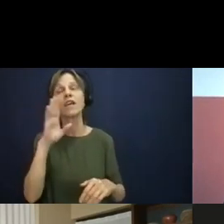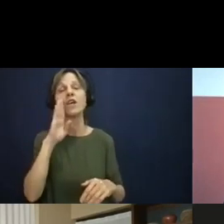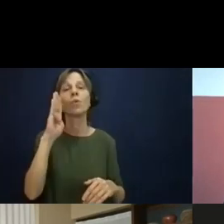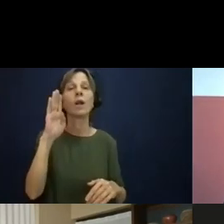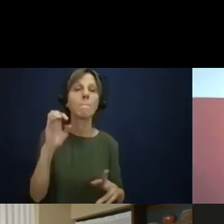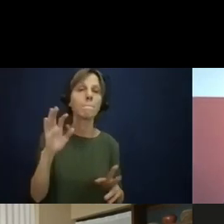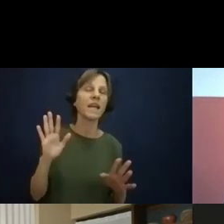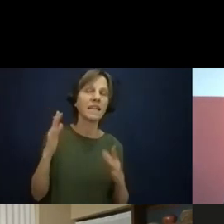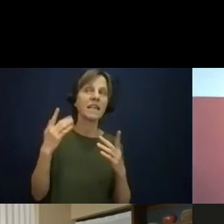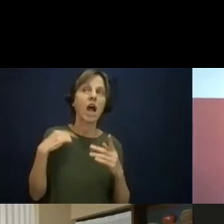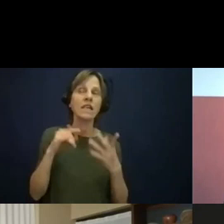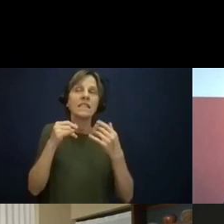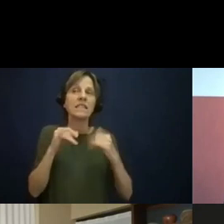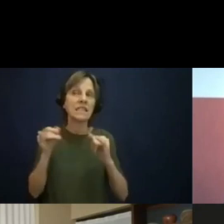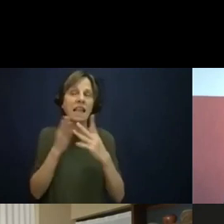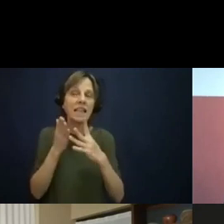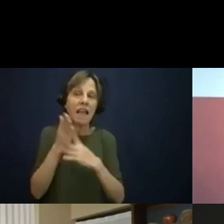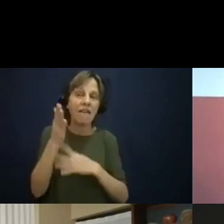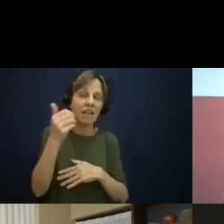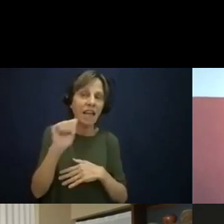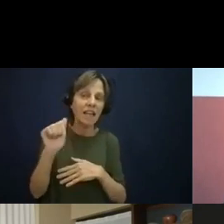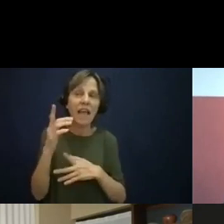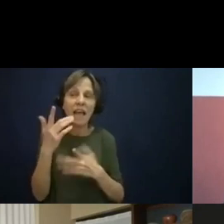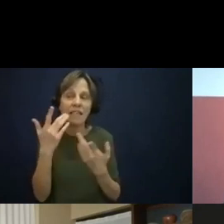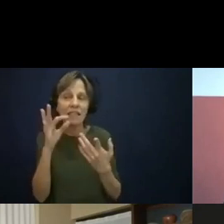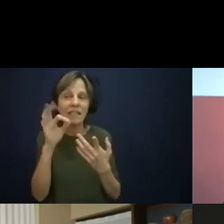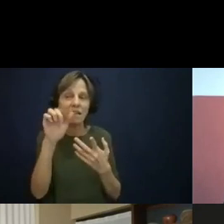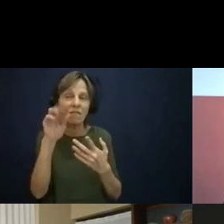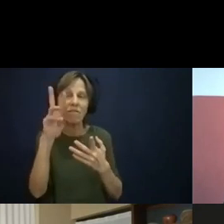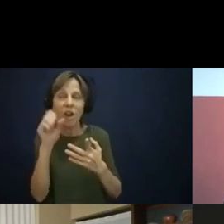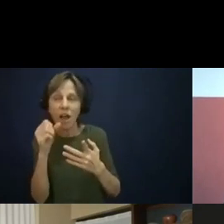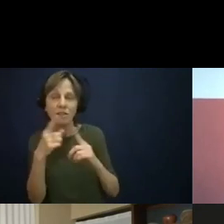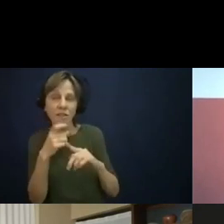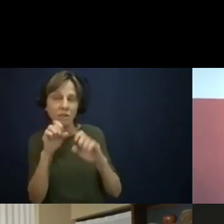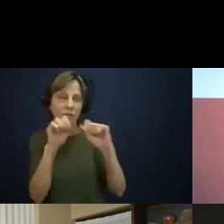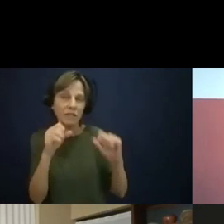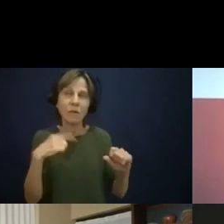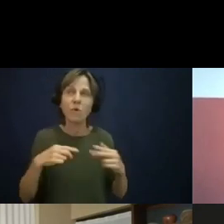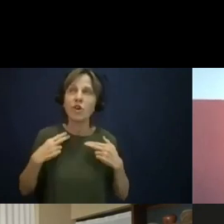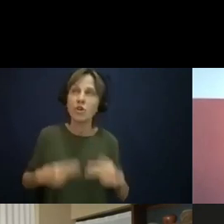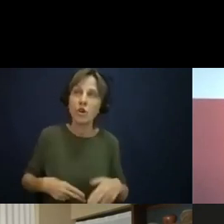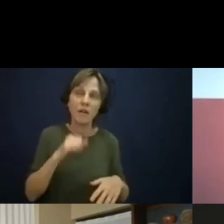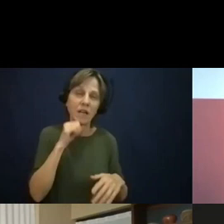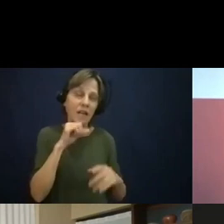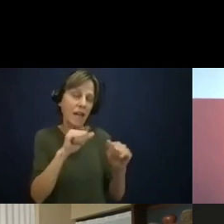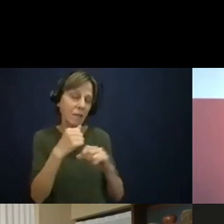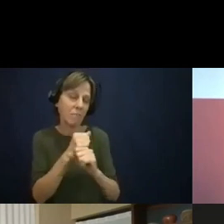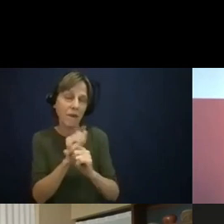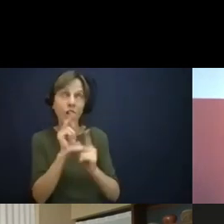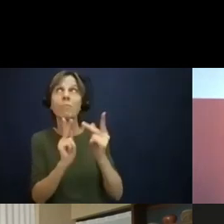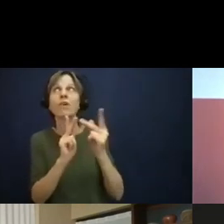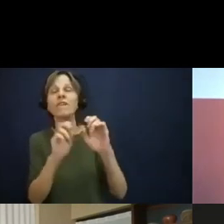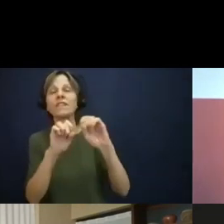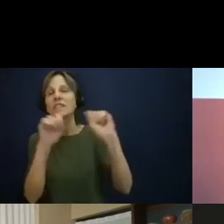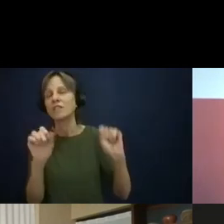still navigating any flaws that come out of any new systems, because we're humans and we're not going to be able to make a perfect system. So there's